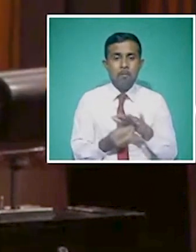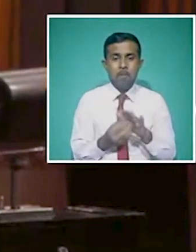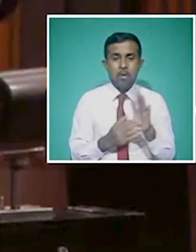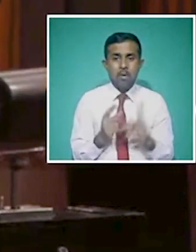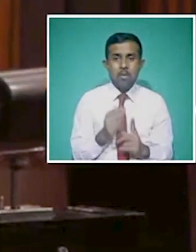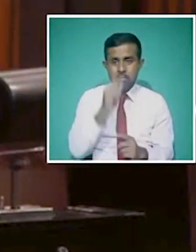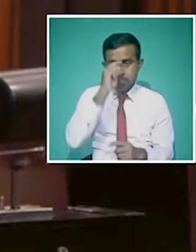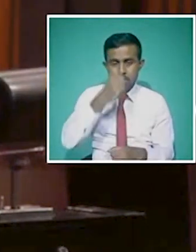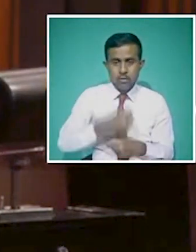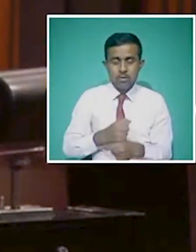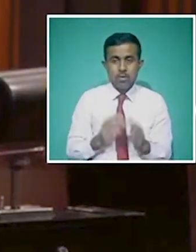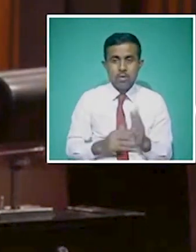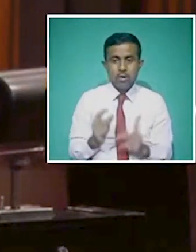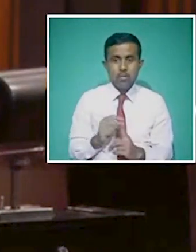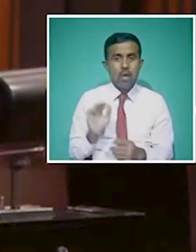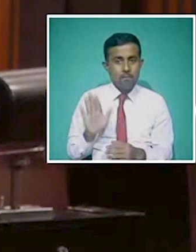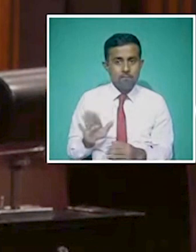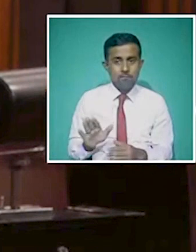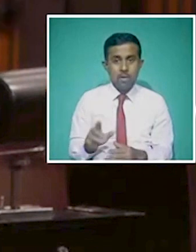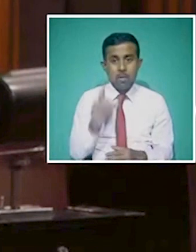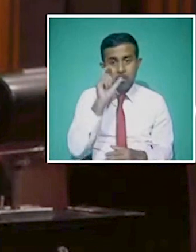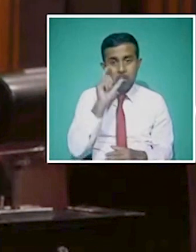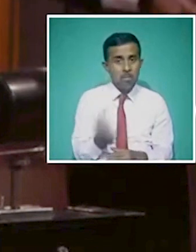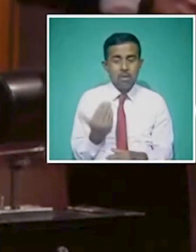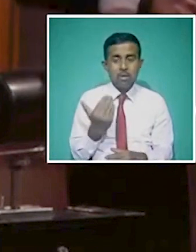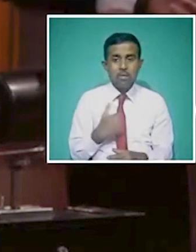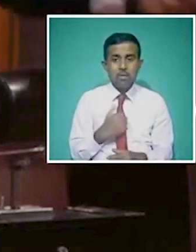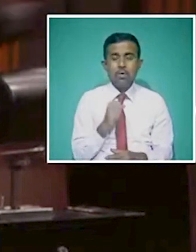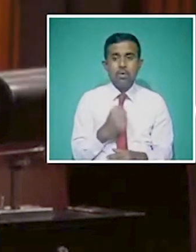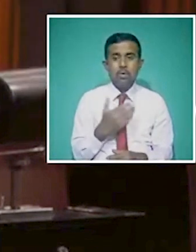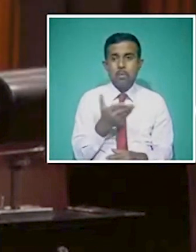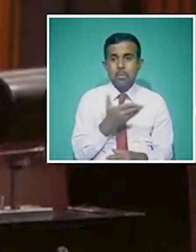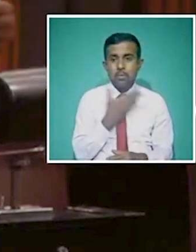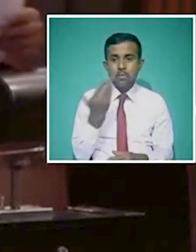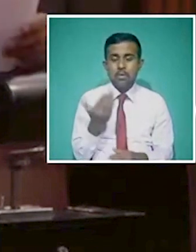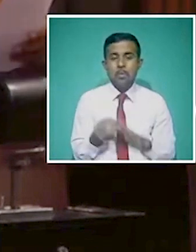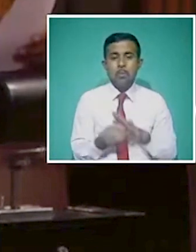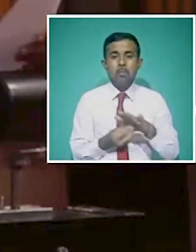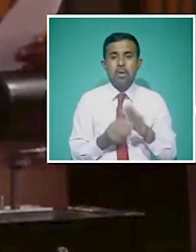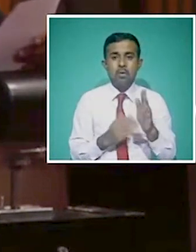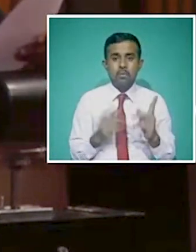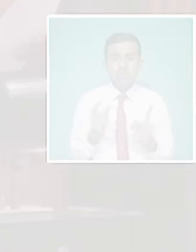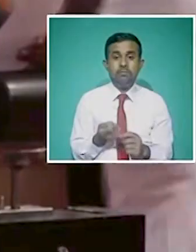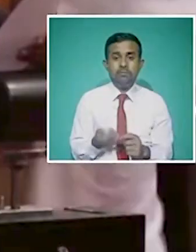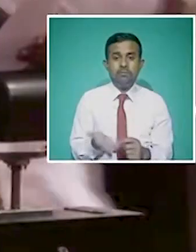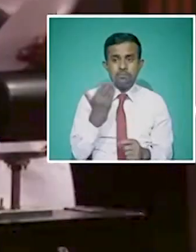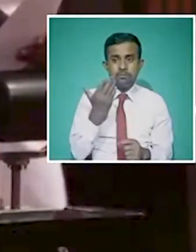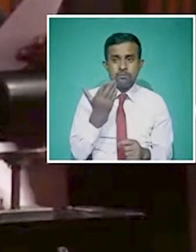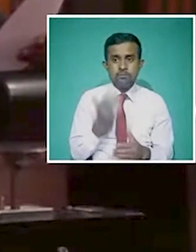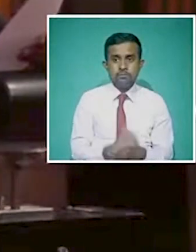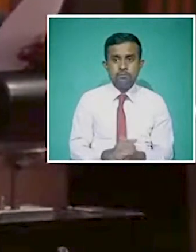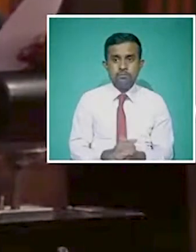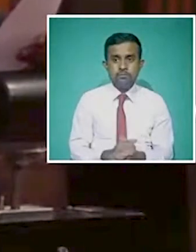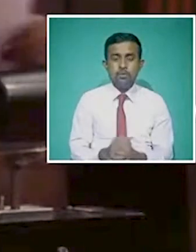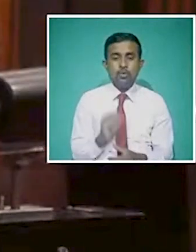this, look at how we can increase our allocations to the environment ministry, because that will not necessarily have to be deducted from